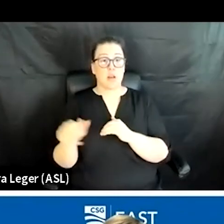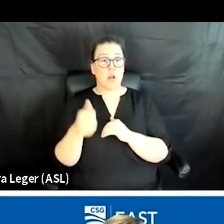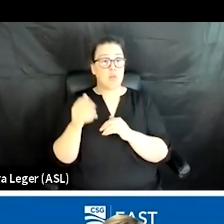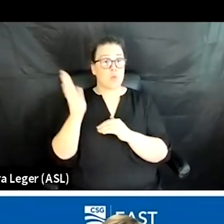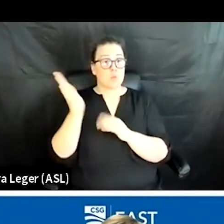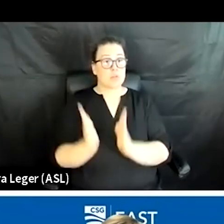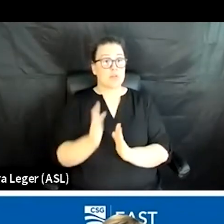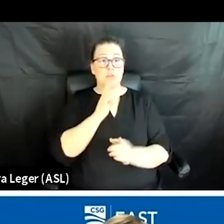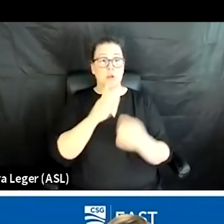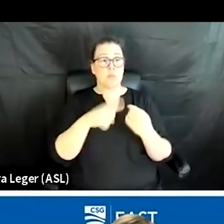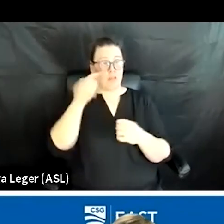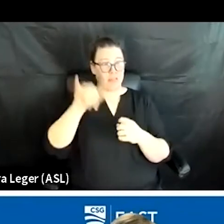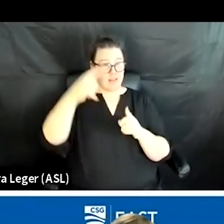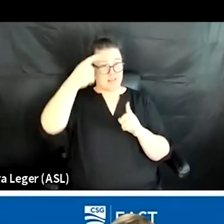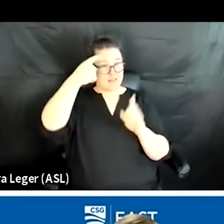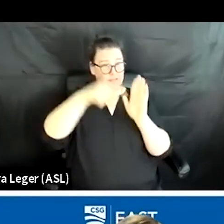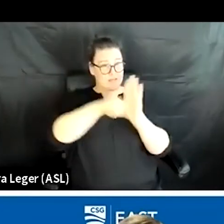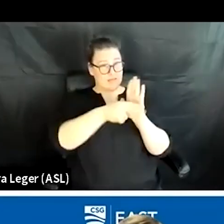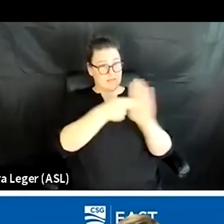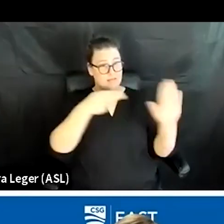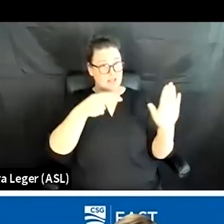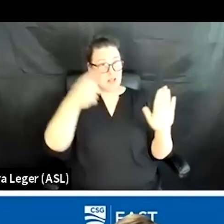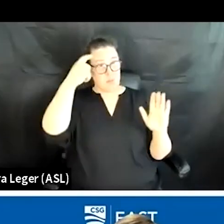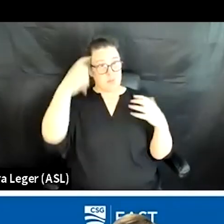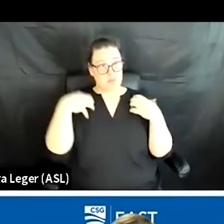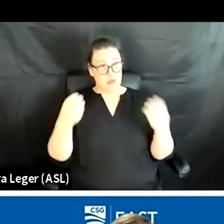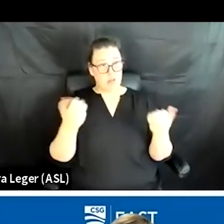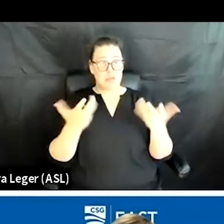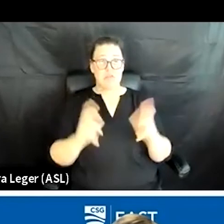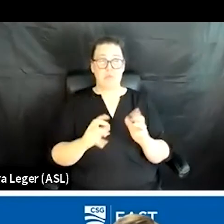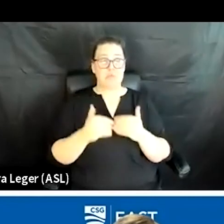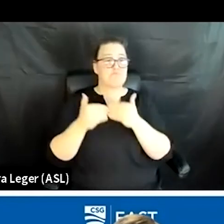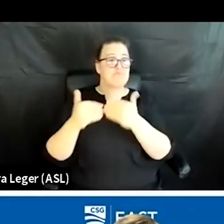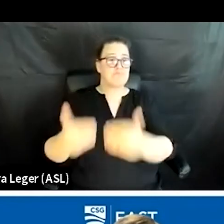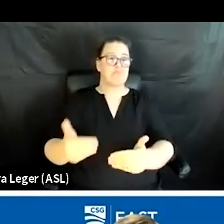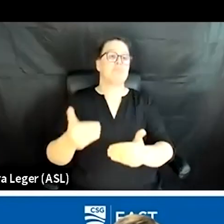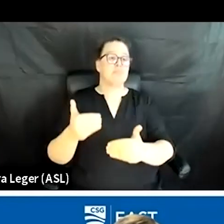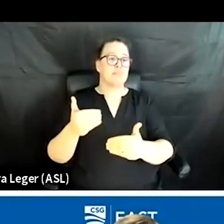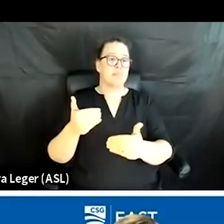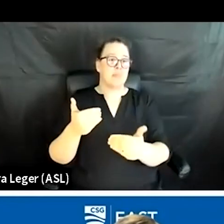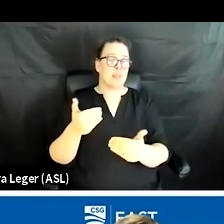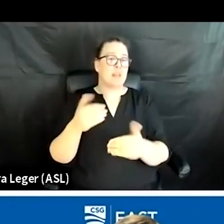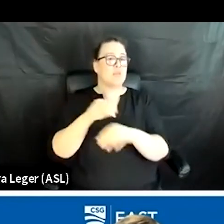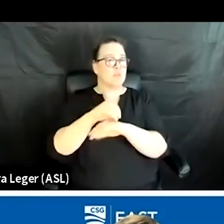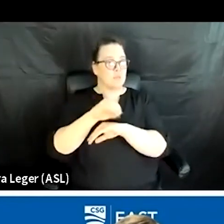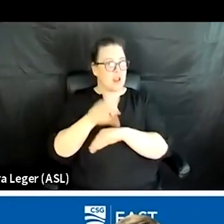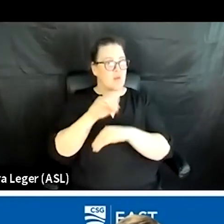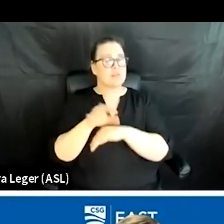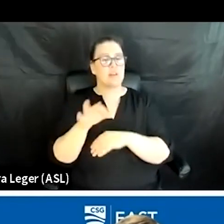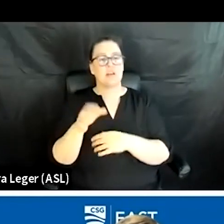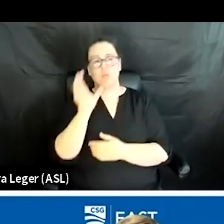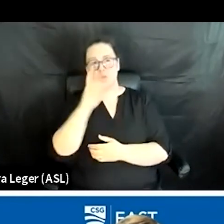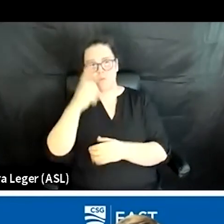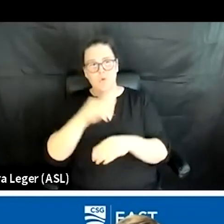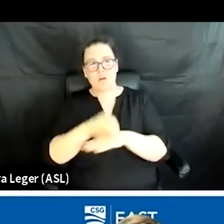about the stigma of mental health and not wanting to pursue counseling services, when